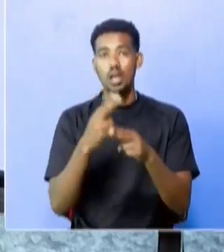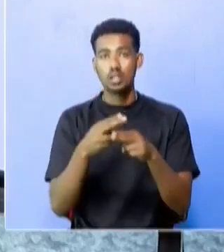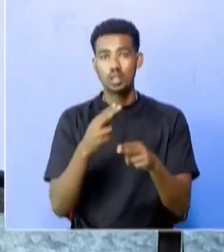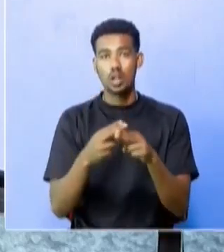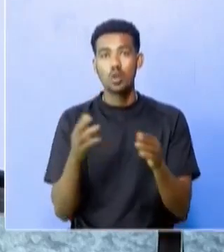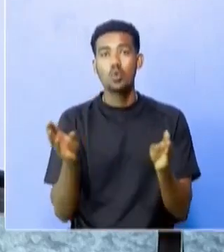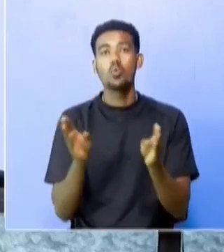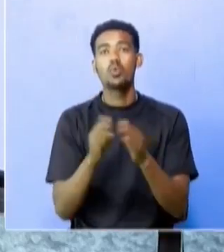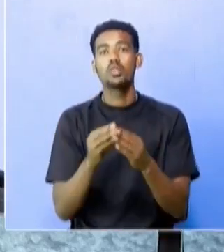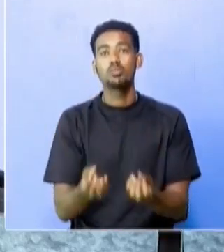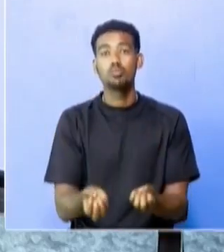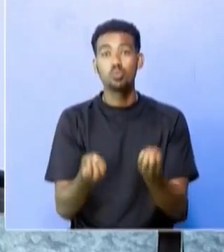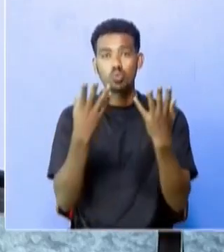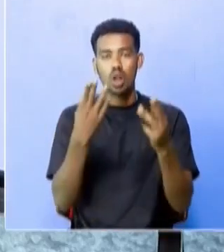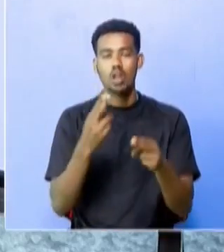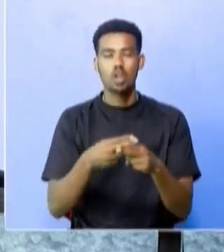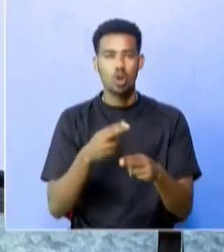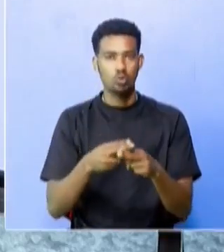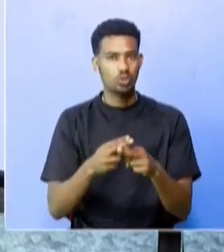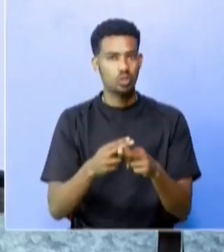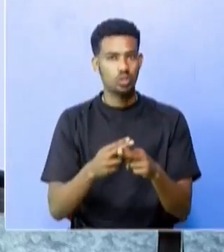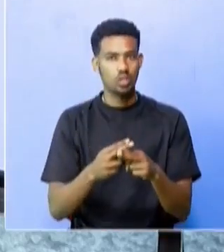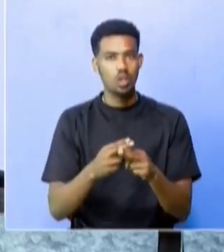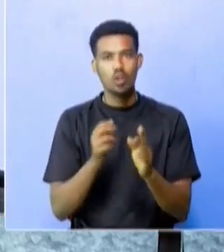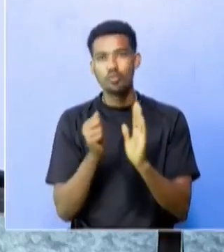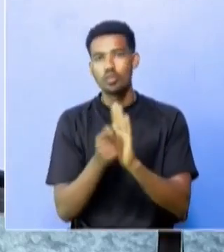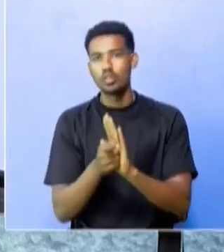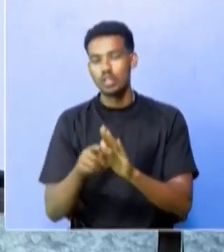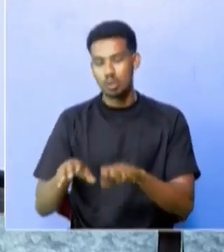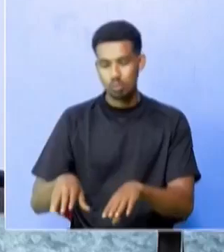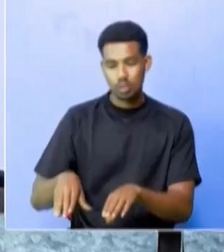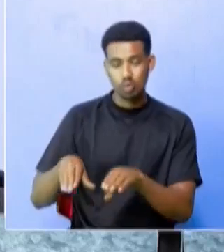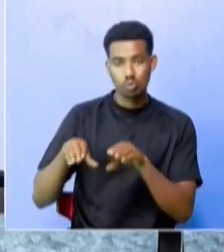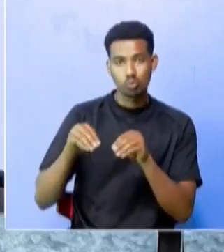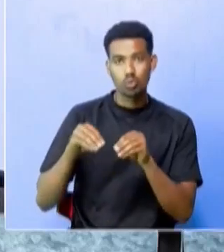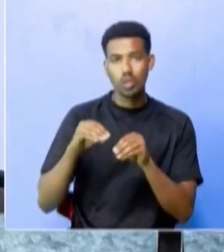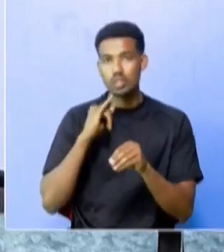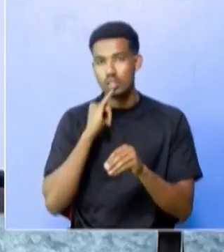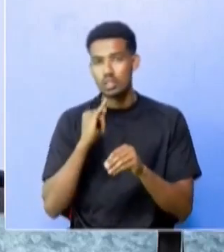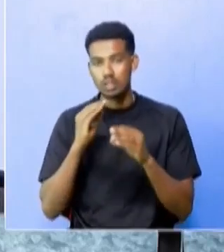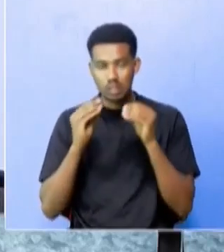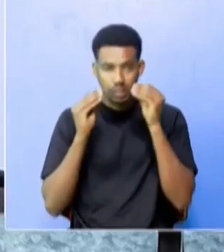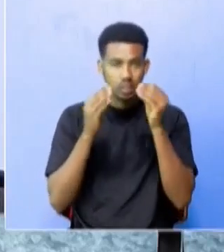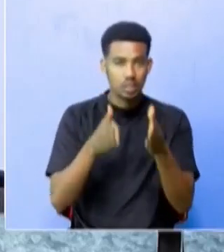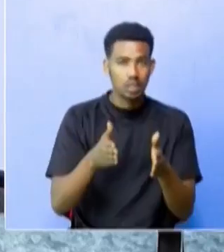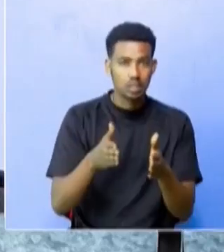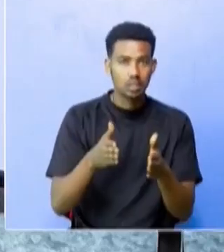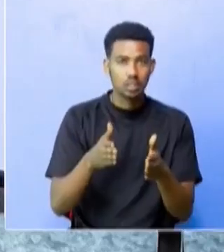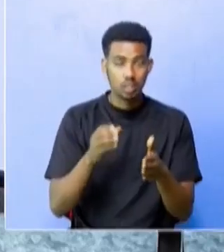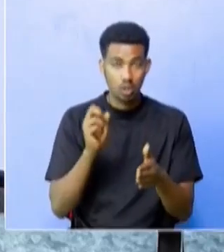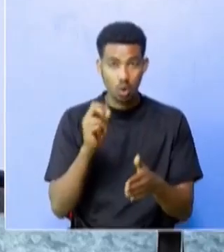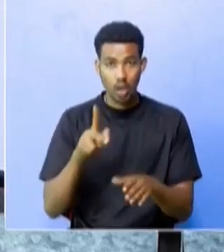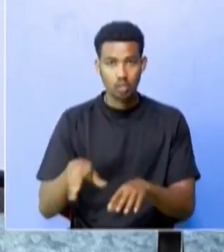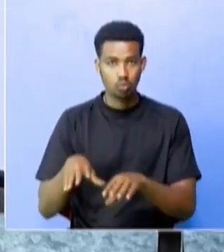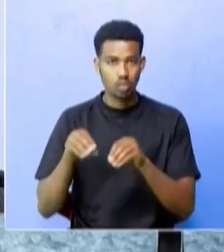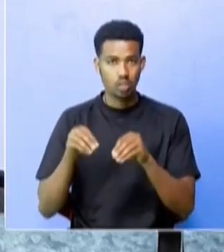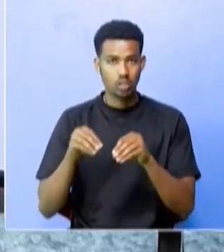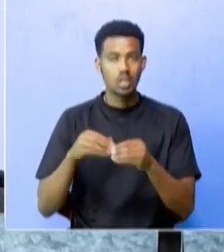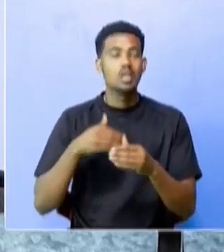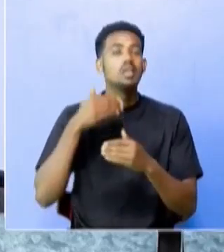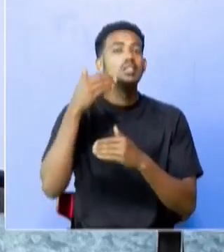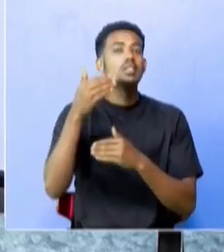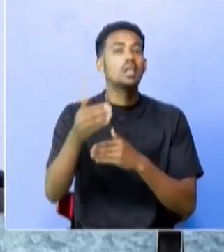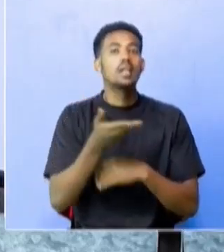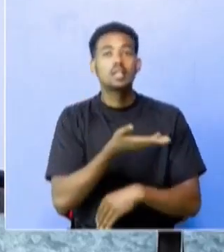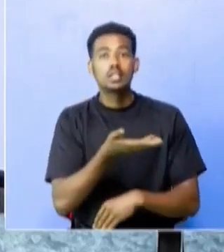with plural nouns. For example, the students, the teachers. Okay, students. The next thing